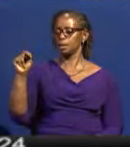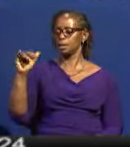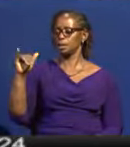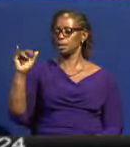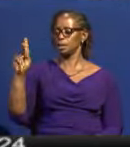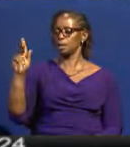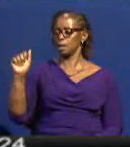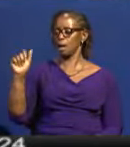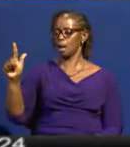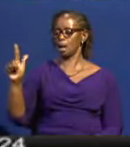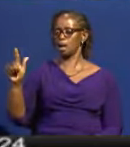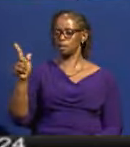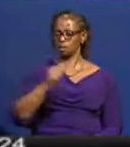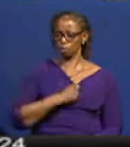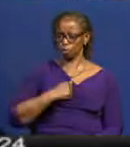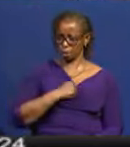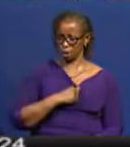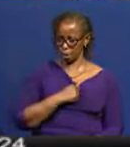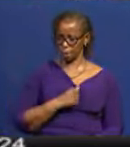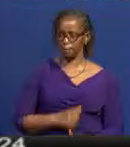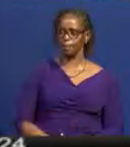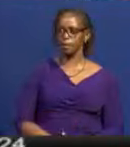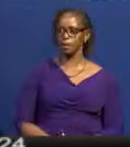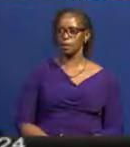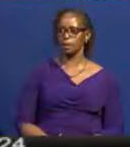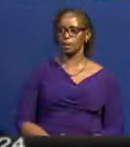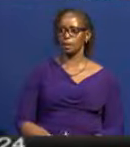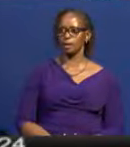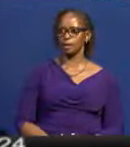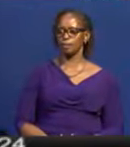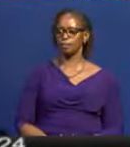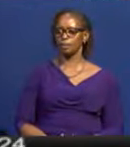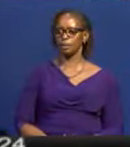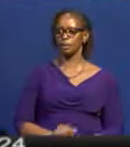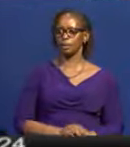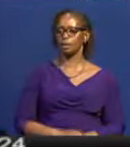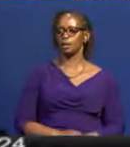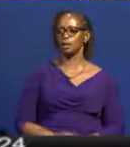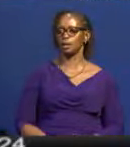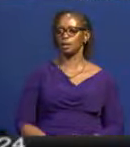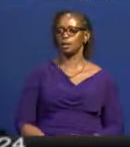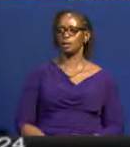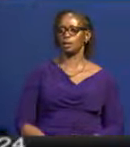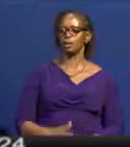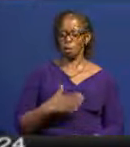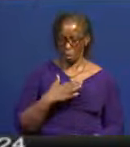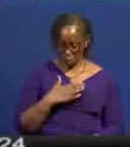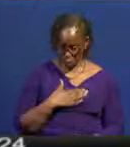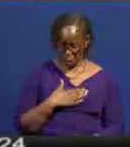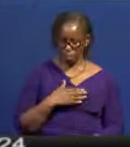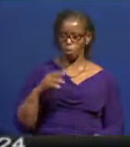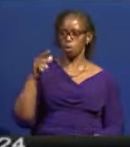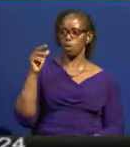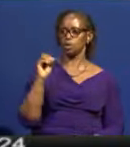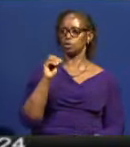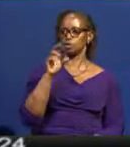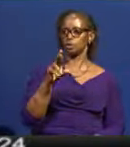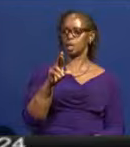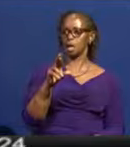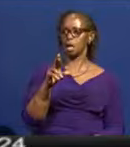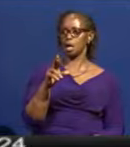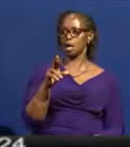My sincere apologies for the correctness of the record. This is Honorable